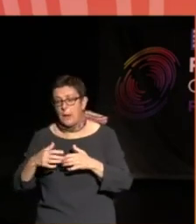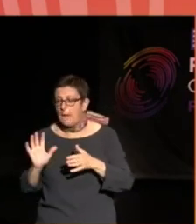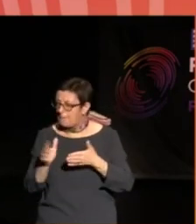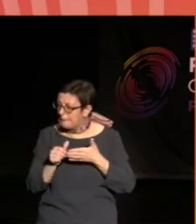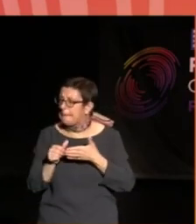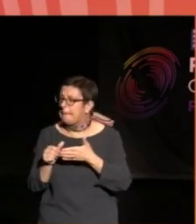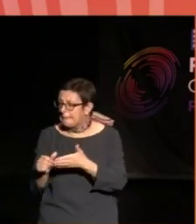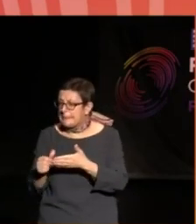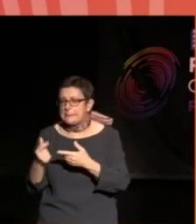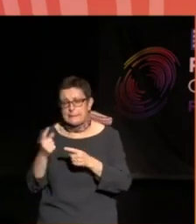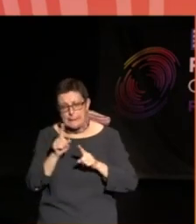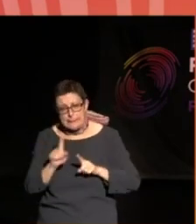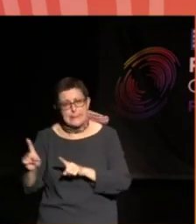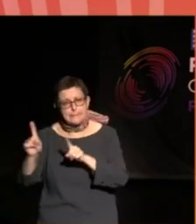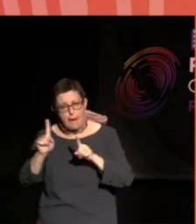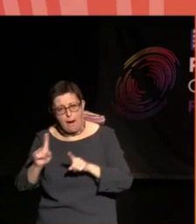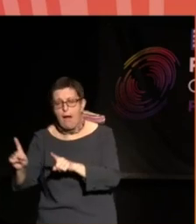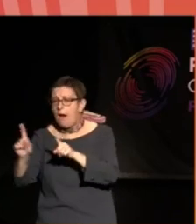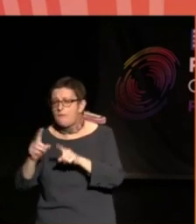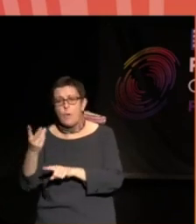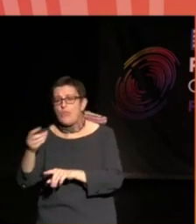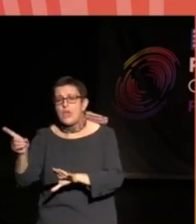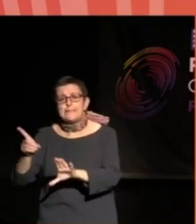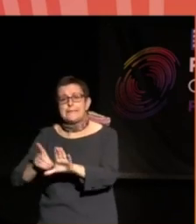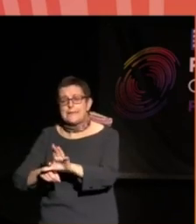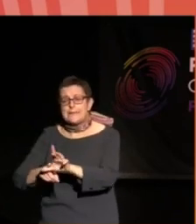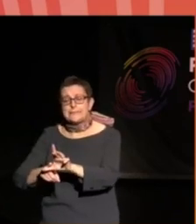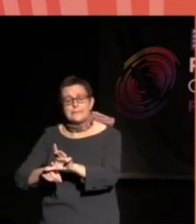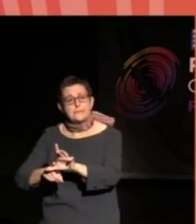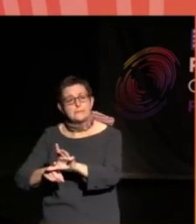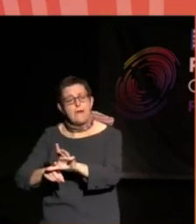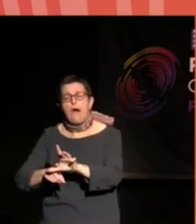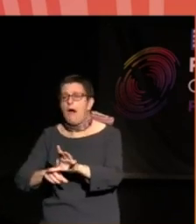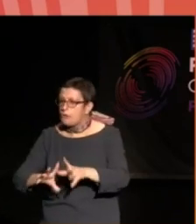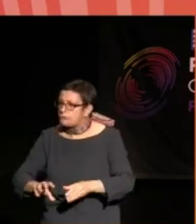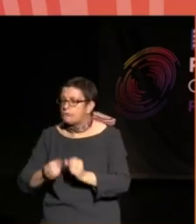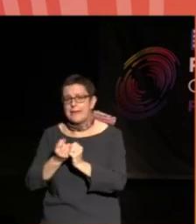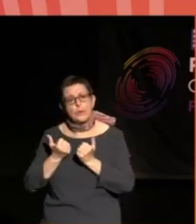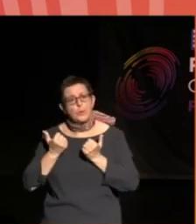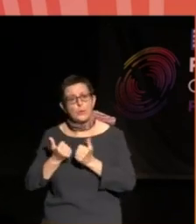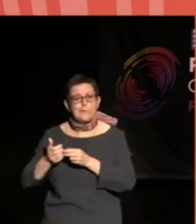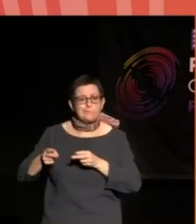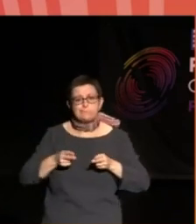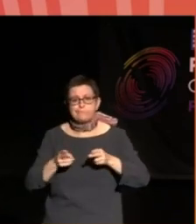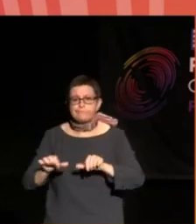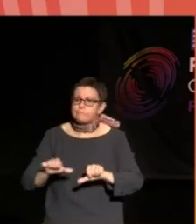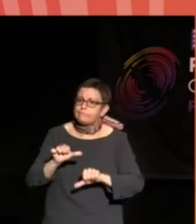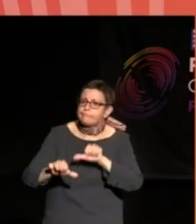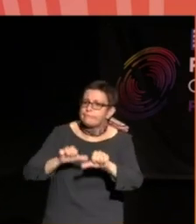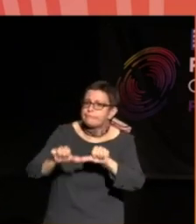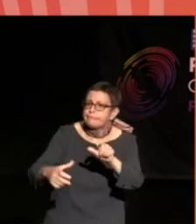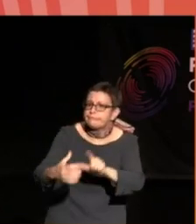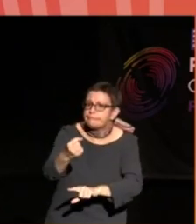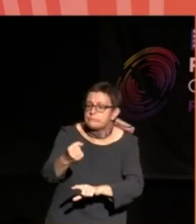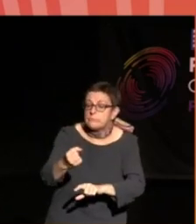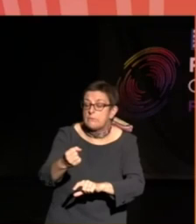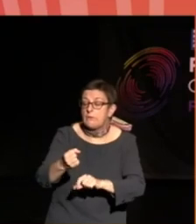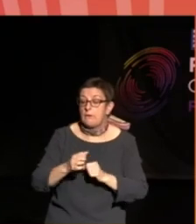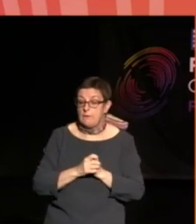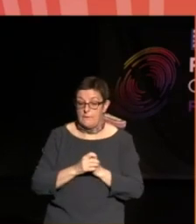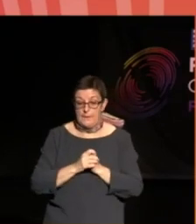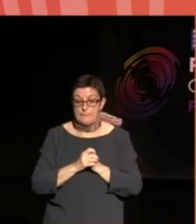and they have really kind of created a roadmap. But I think a lot of what's happening